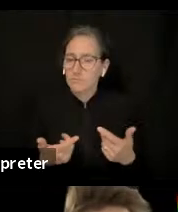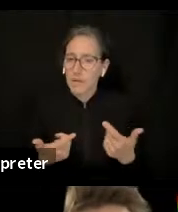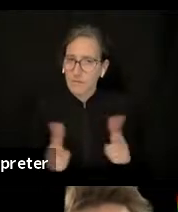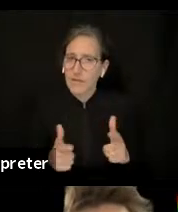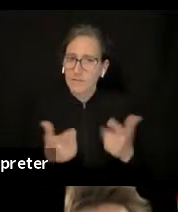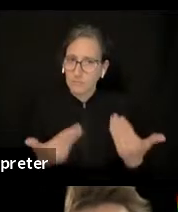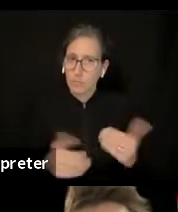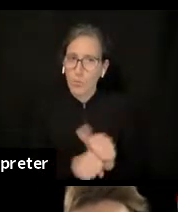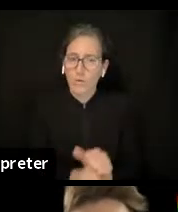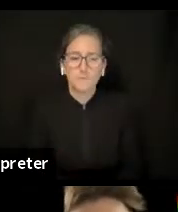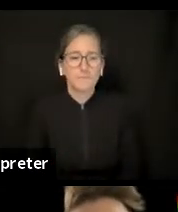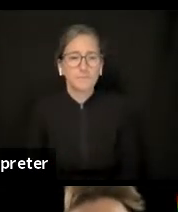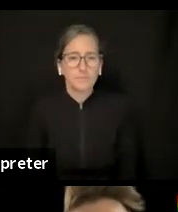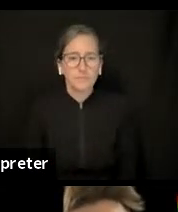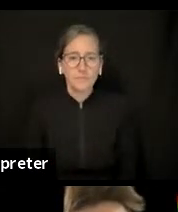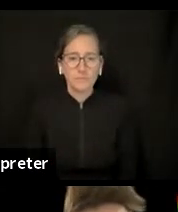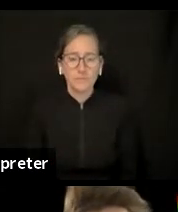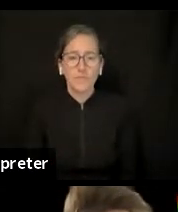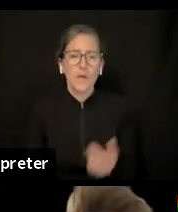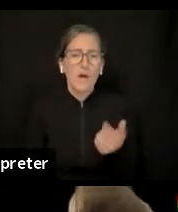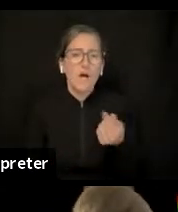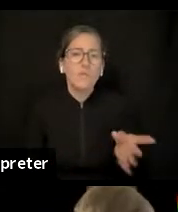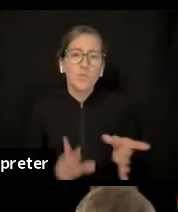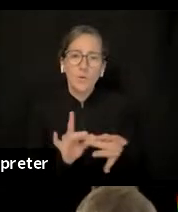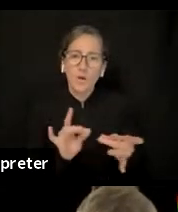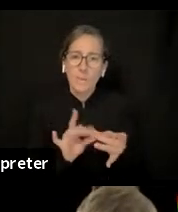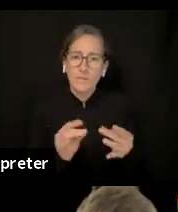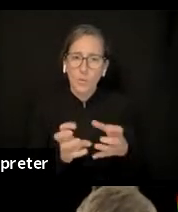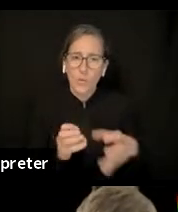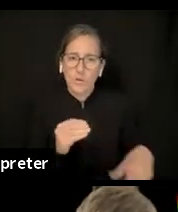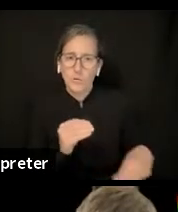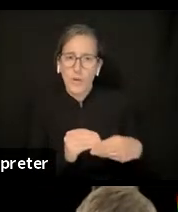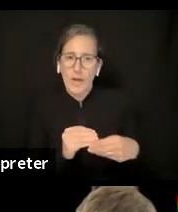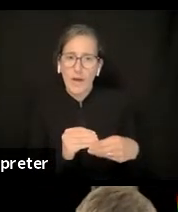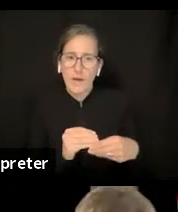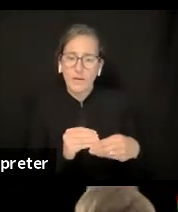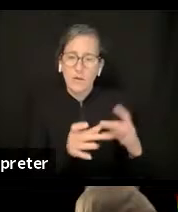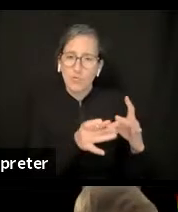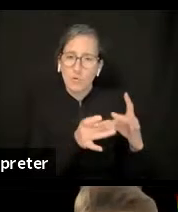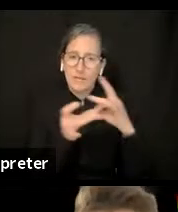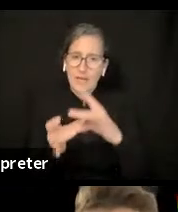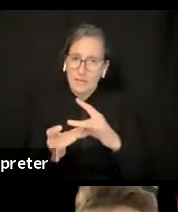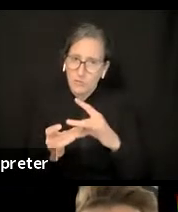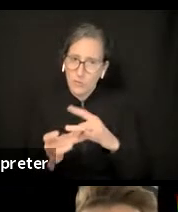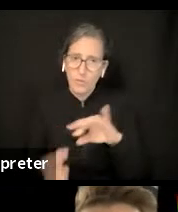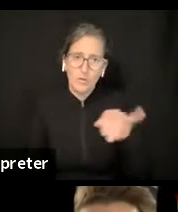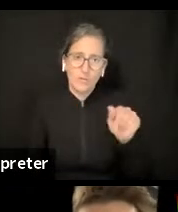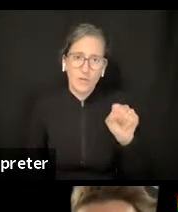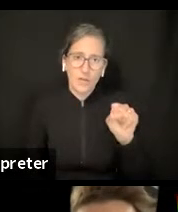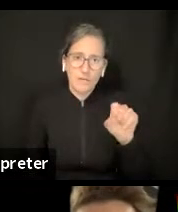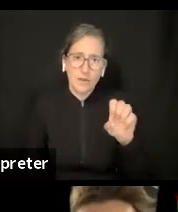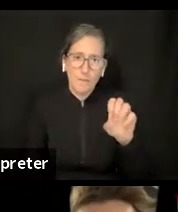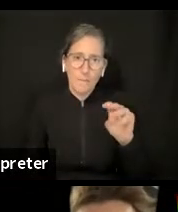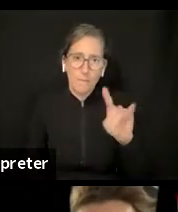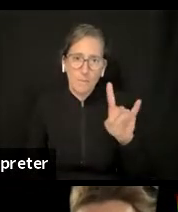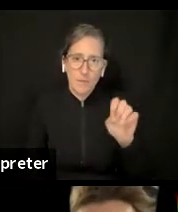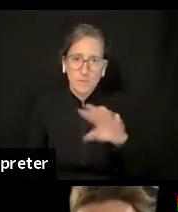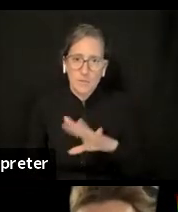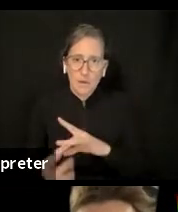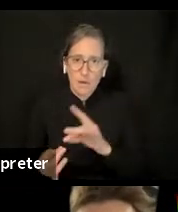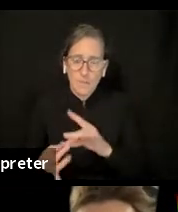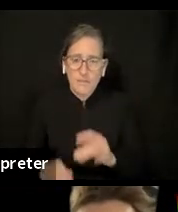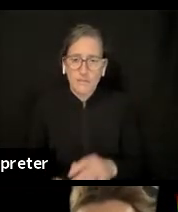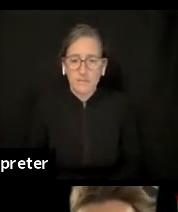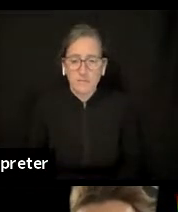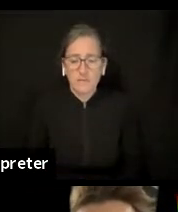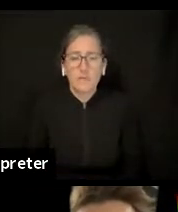I have a couple things to say that kind of piggyback off of Jasmine, and I think I'm going to say it because, like, when I look